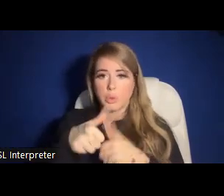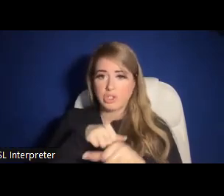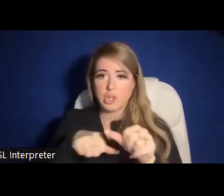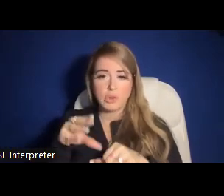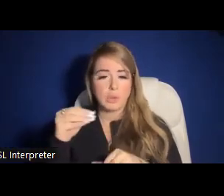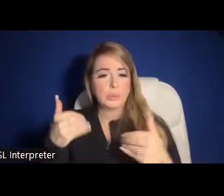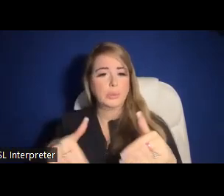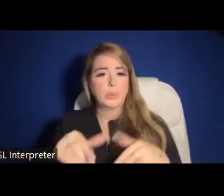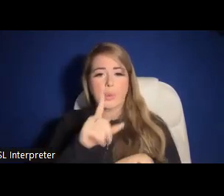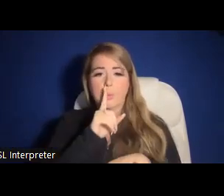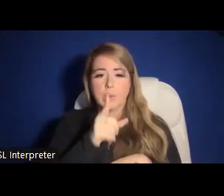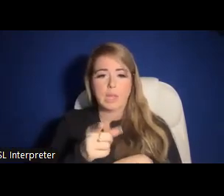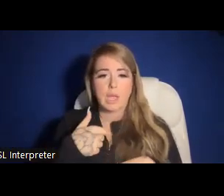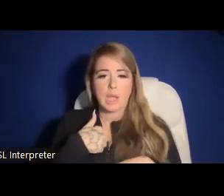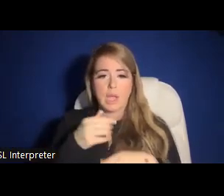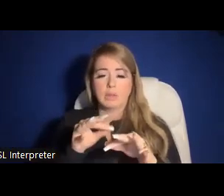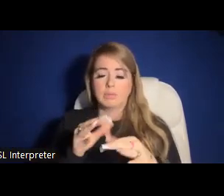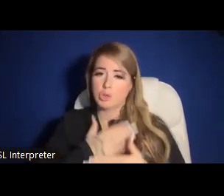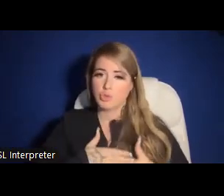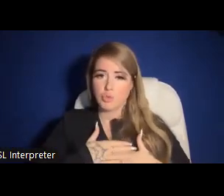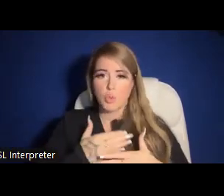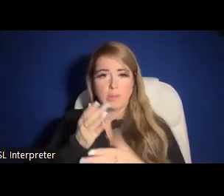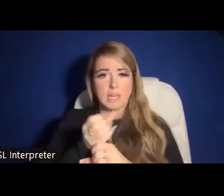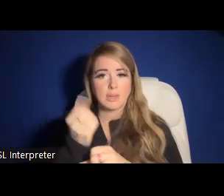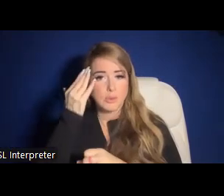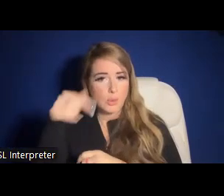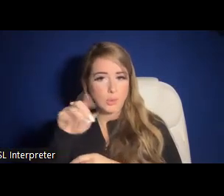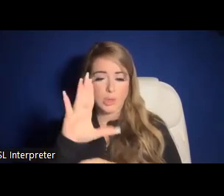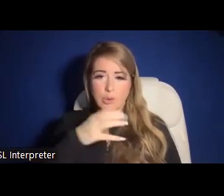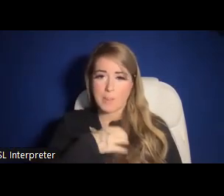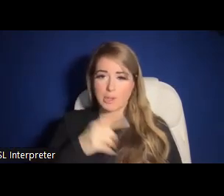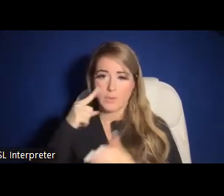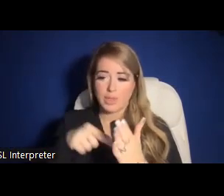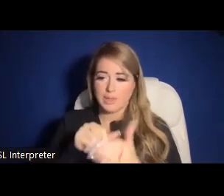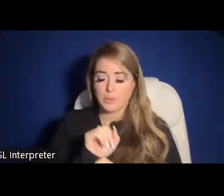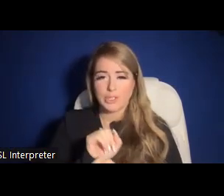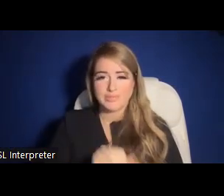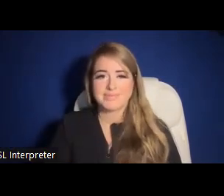I've really enjoyed getting to know all of you and your passion for this work.